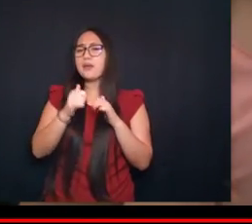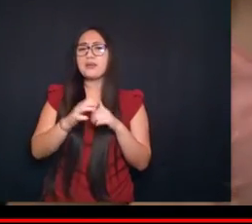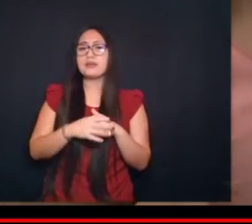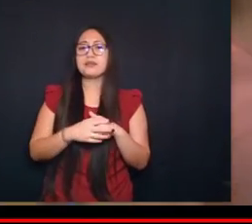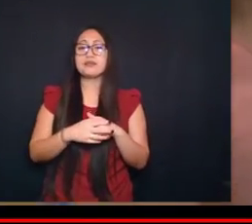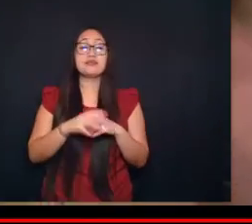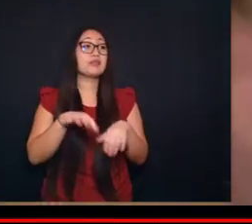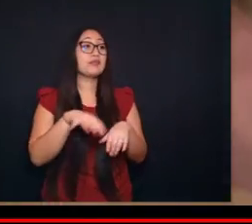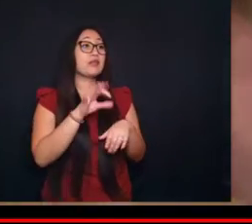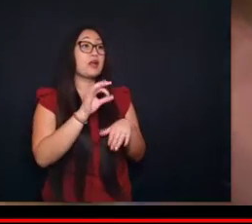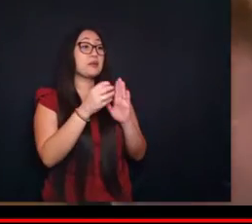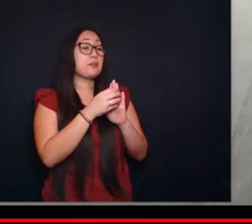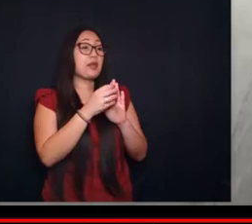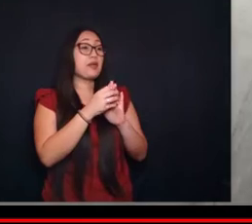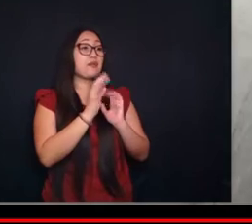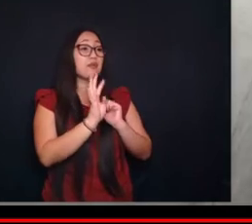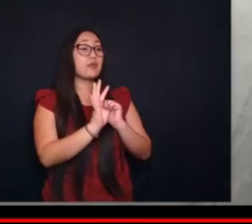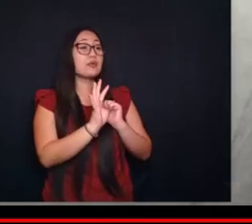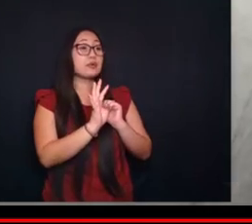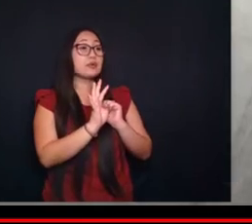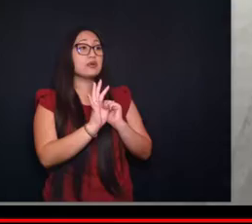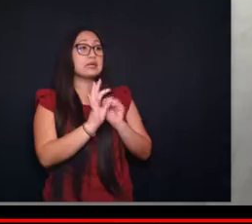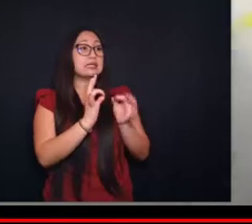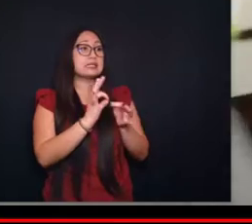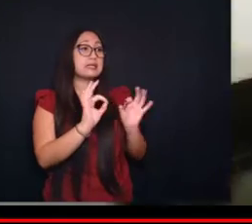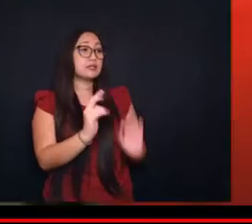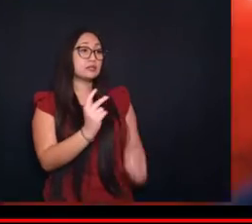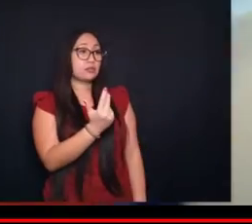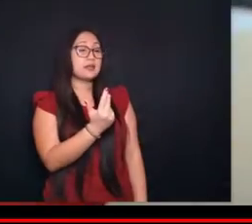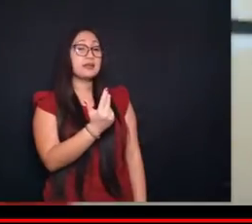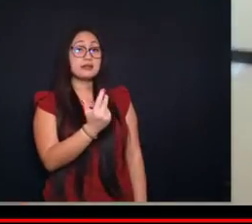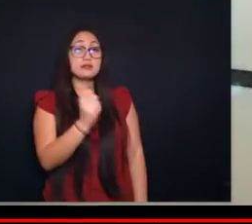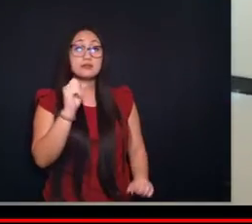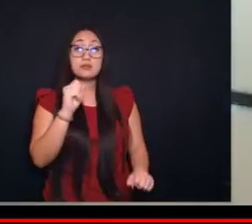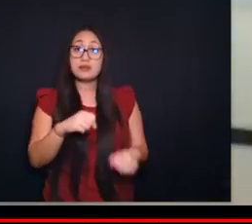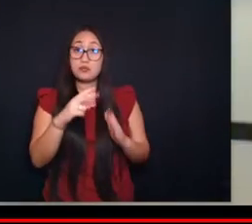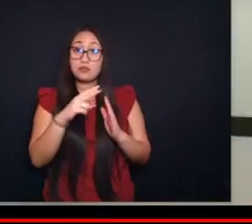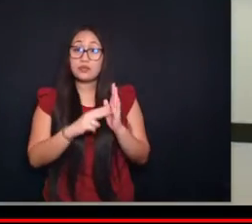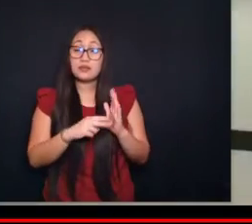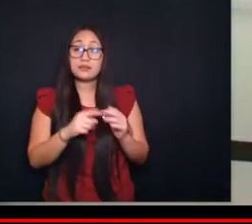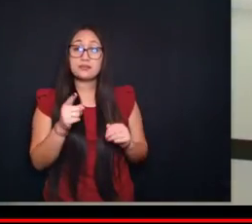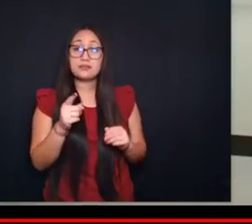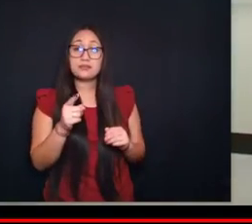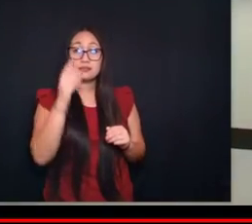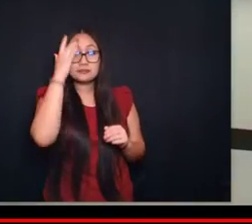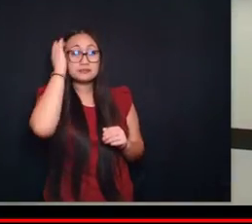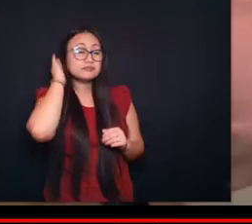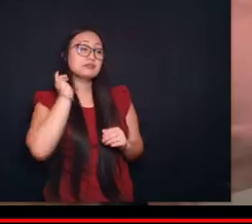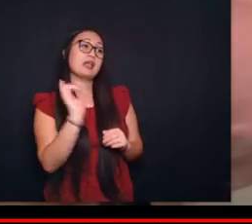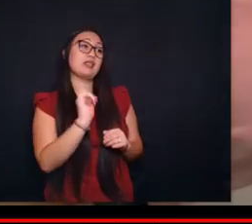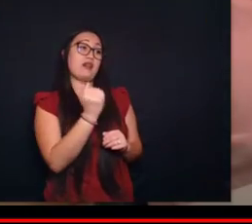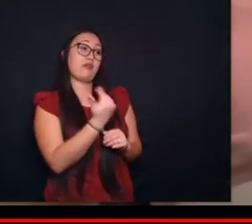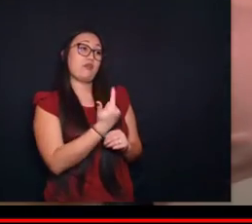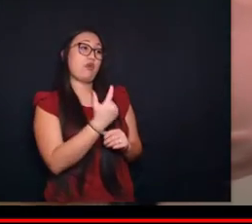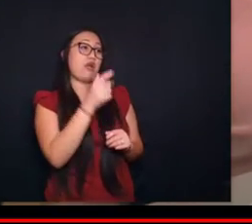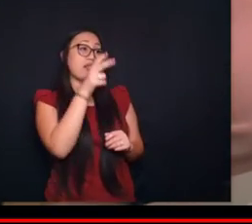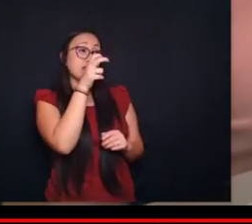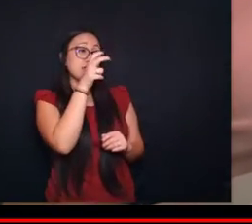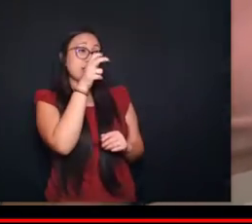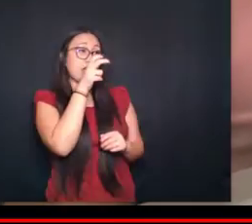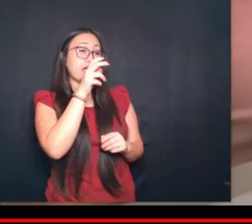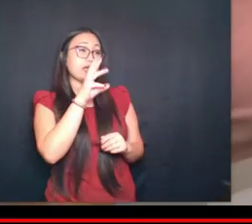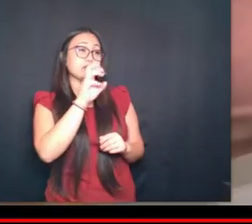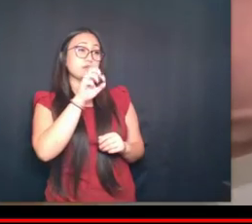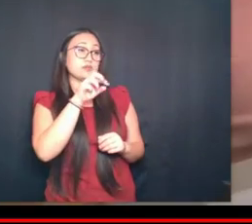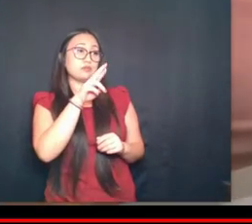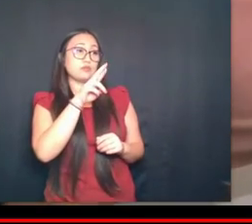in paragraph 4, sentence 3. Okay, will you read it for me? It says, like all insects, the water